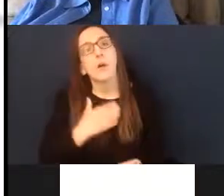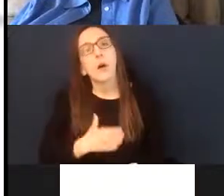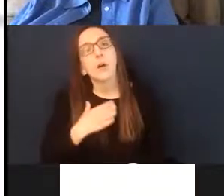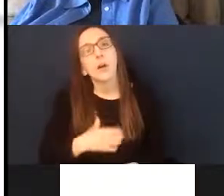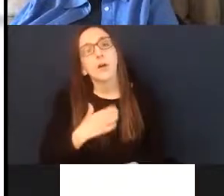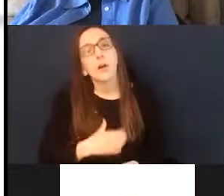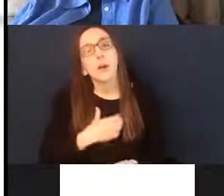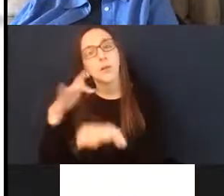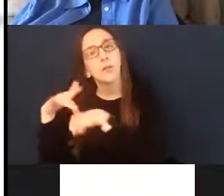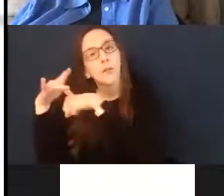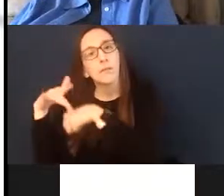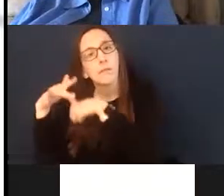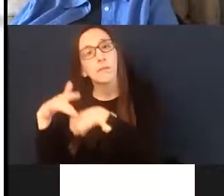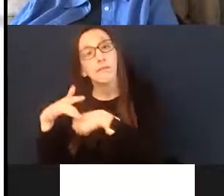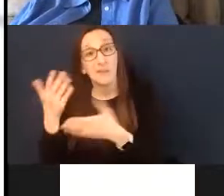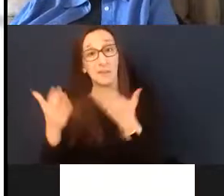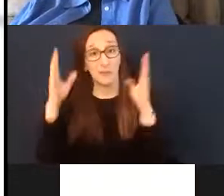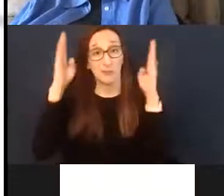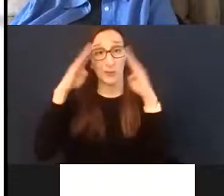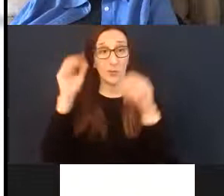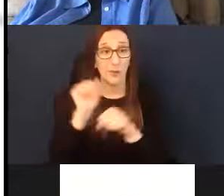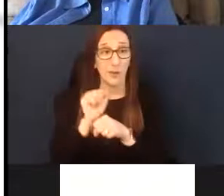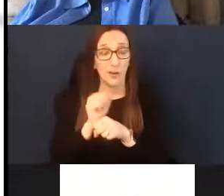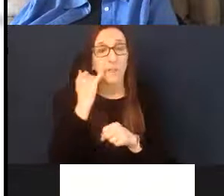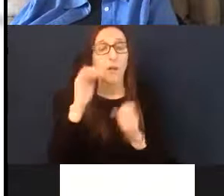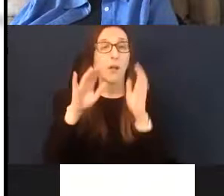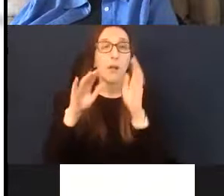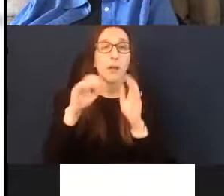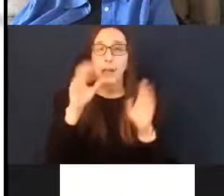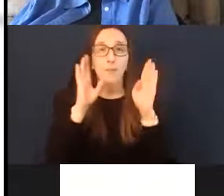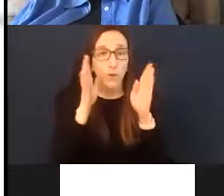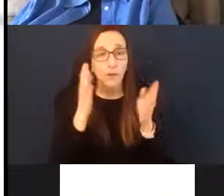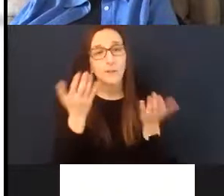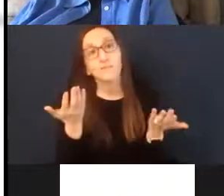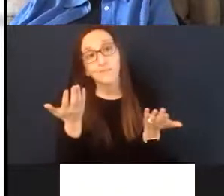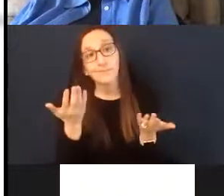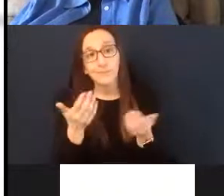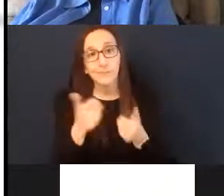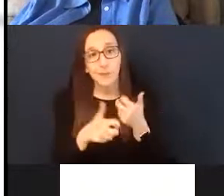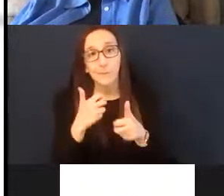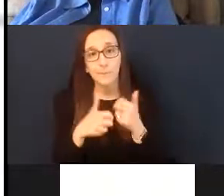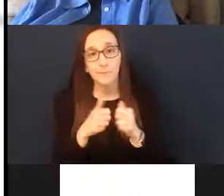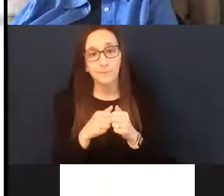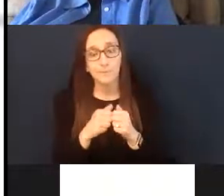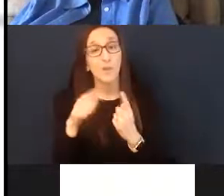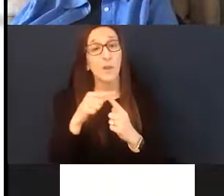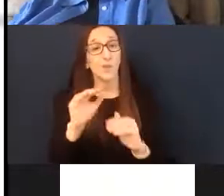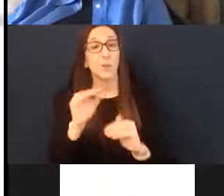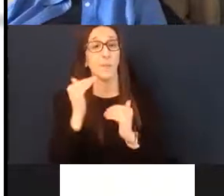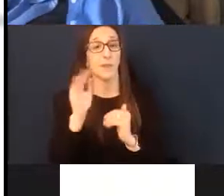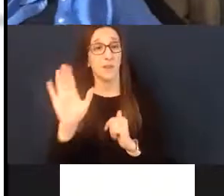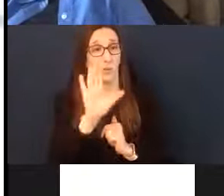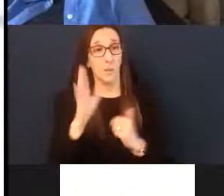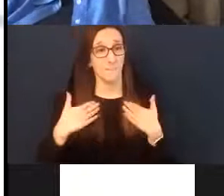or terminated at your workplace if you aren't performing well. When you restrict your body,